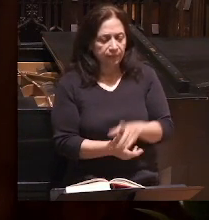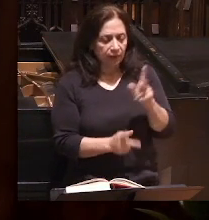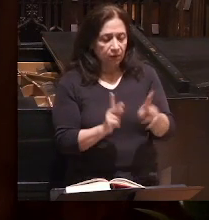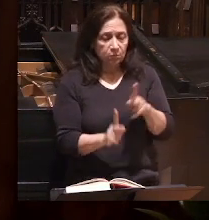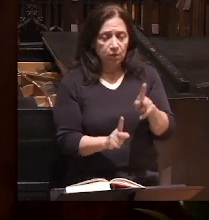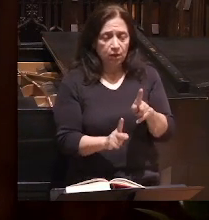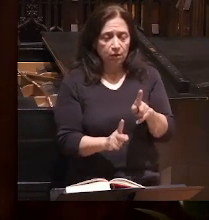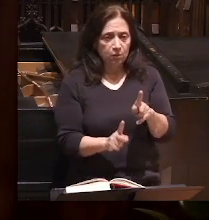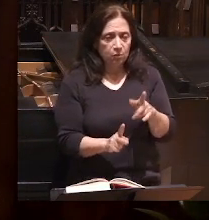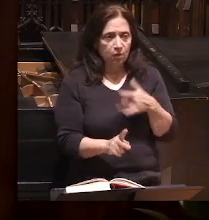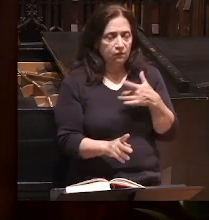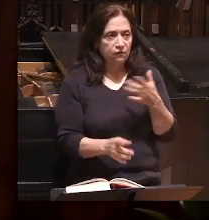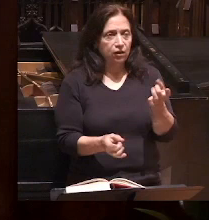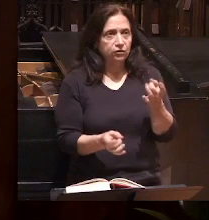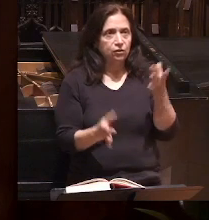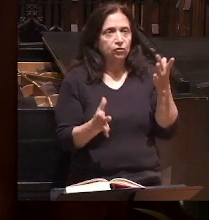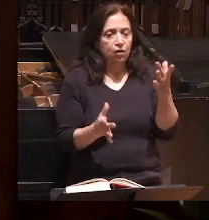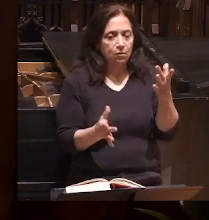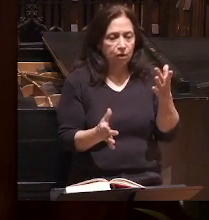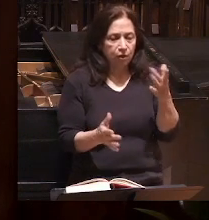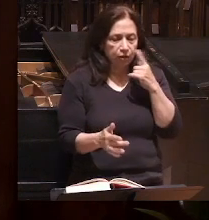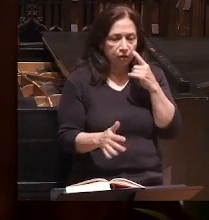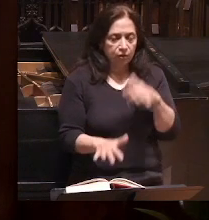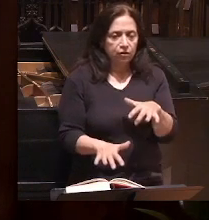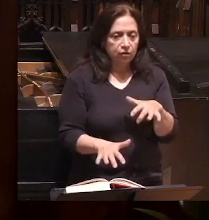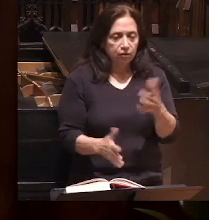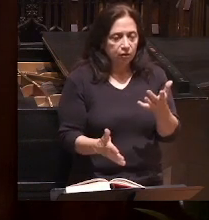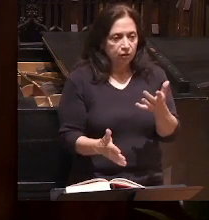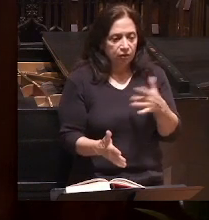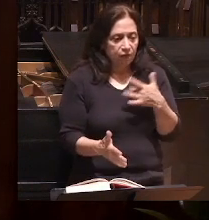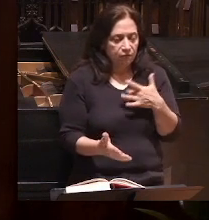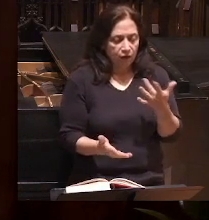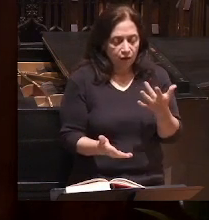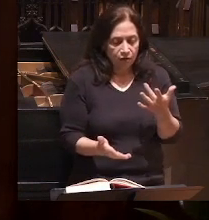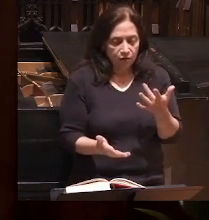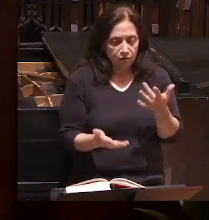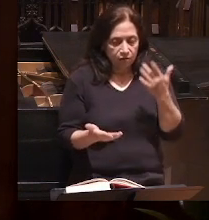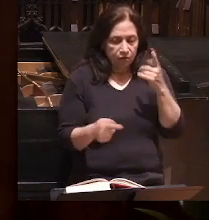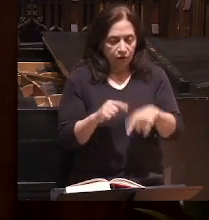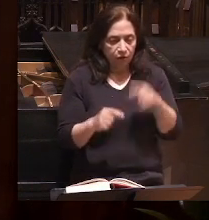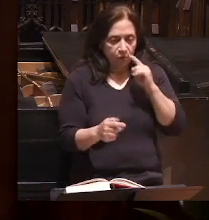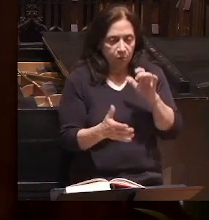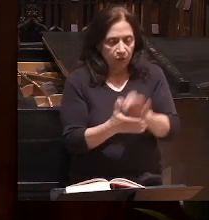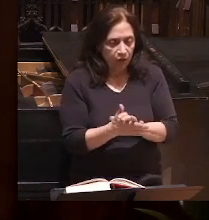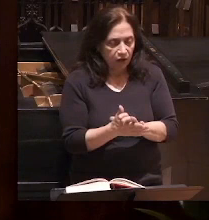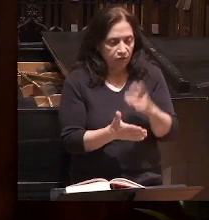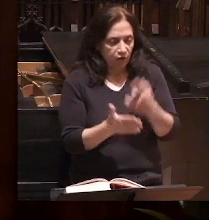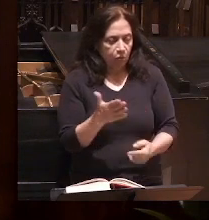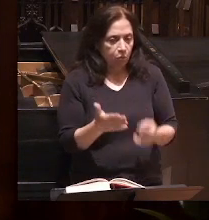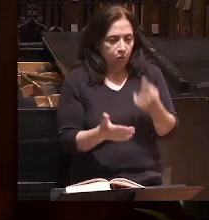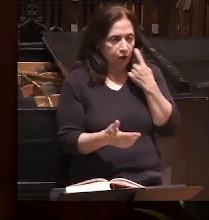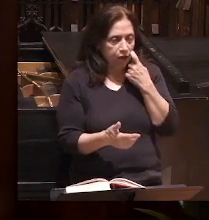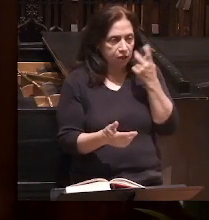People were traumatized. People were in total disbelief at what they had